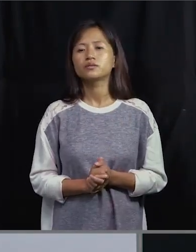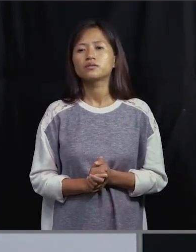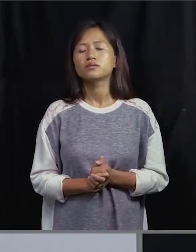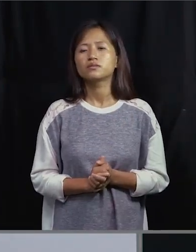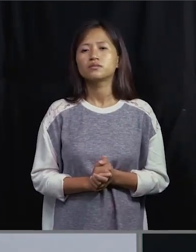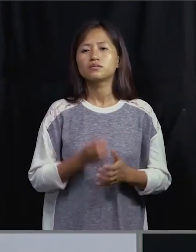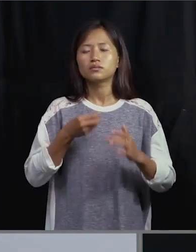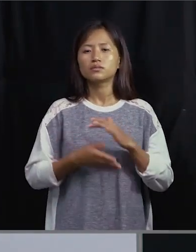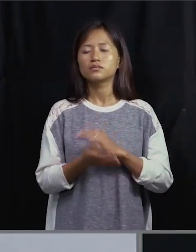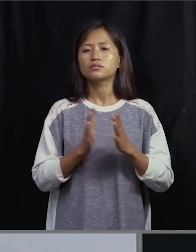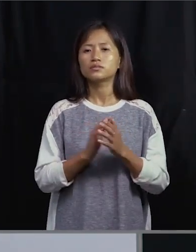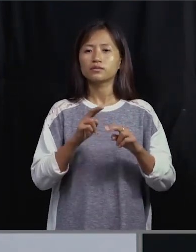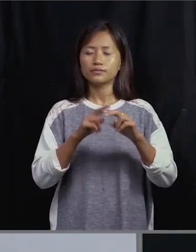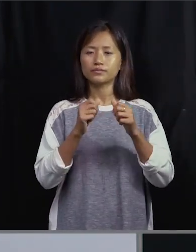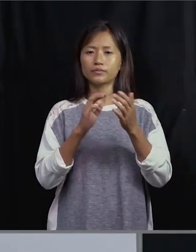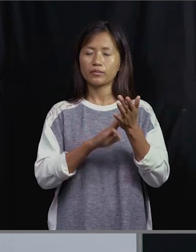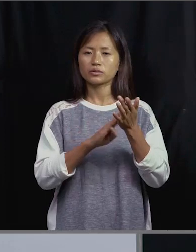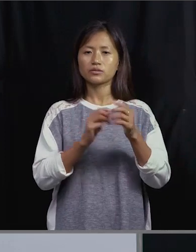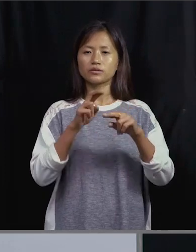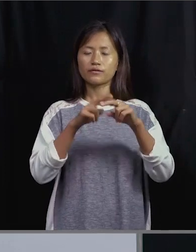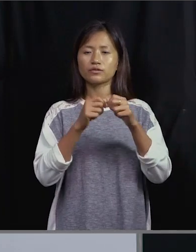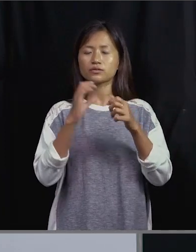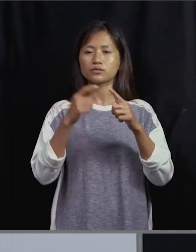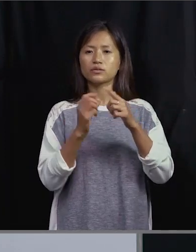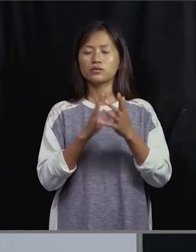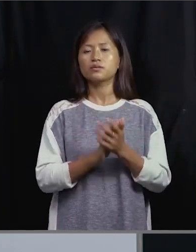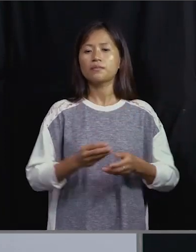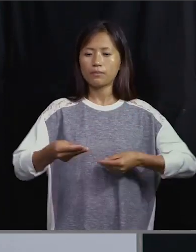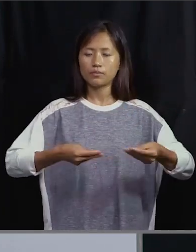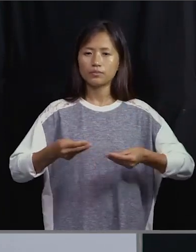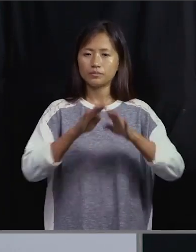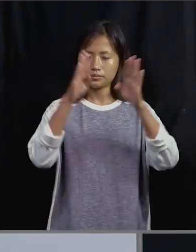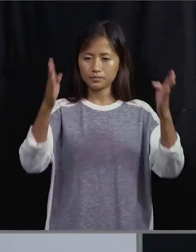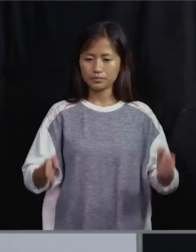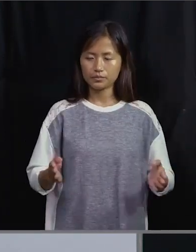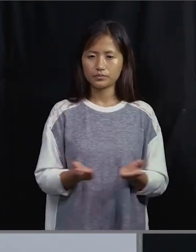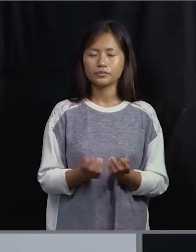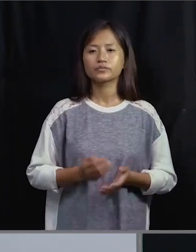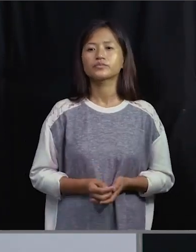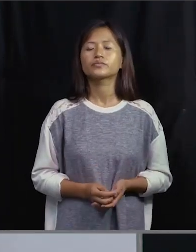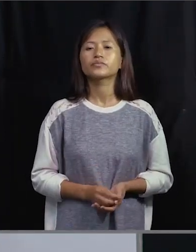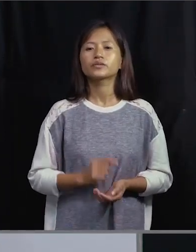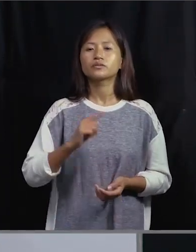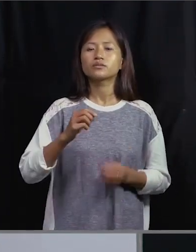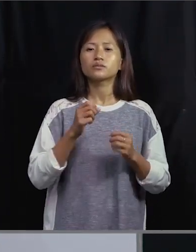miscellaneous factors. Then we have market demand and its factors, which we will explain